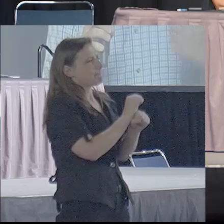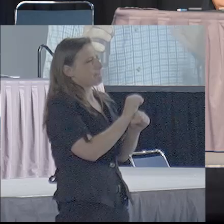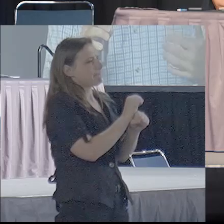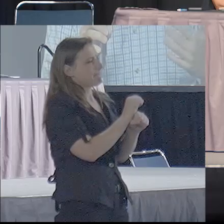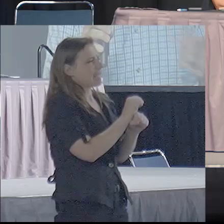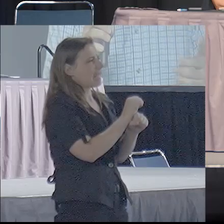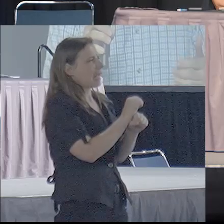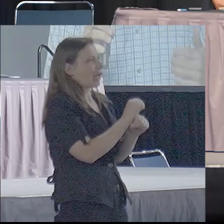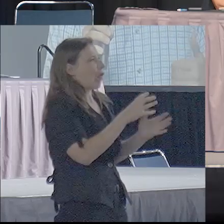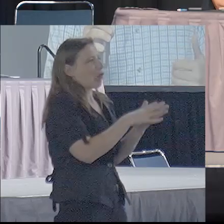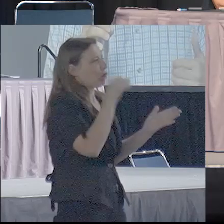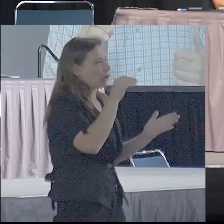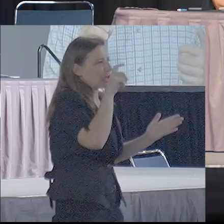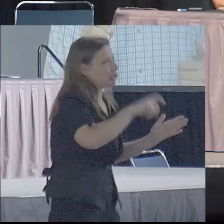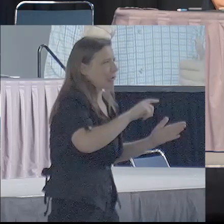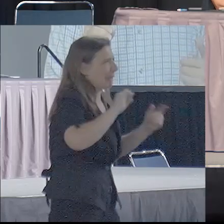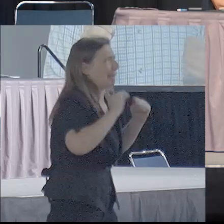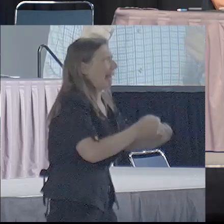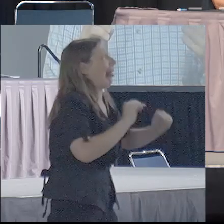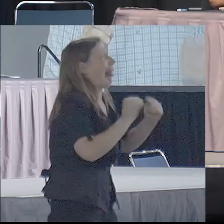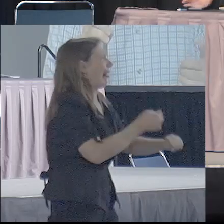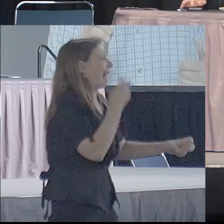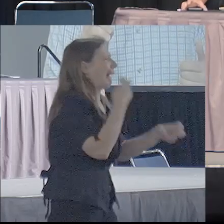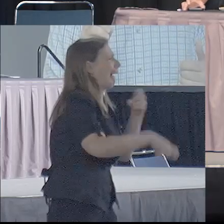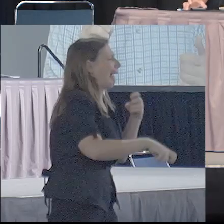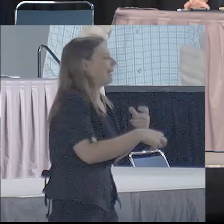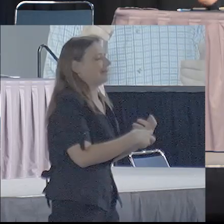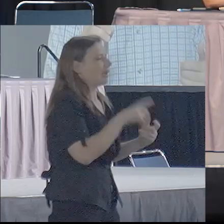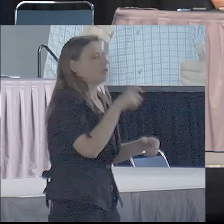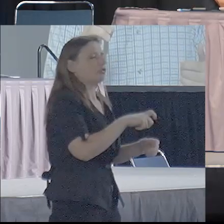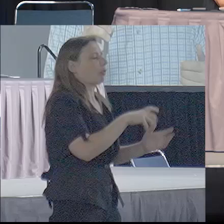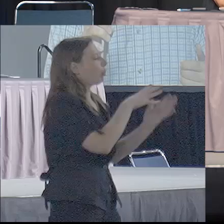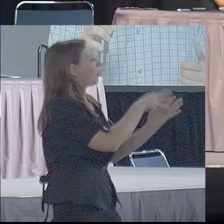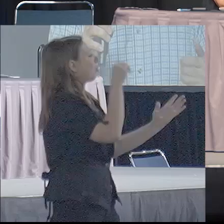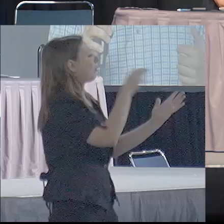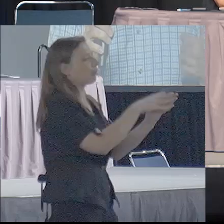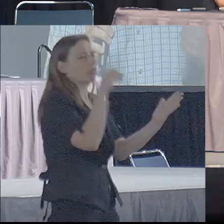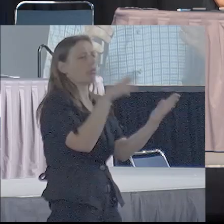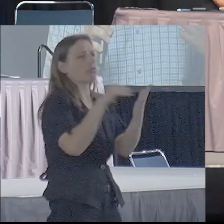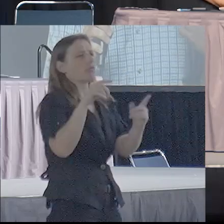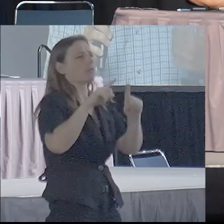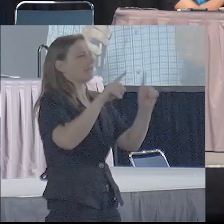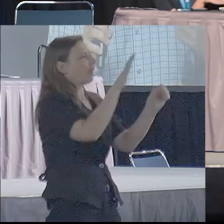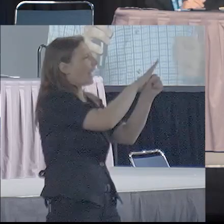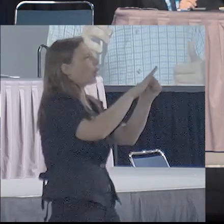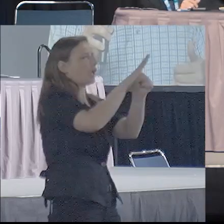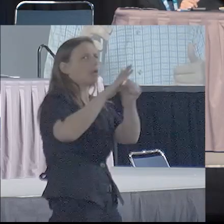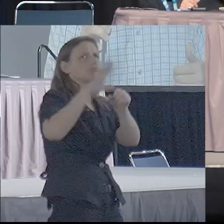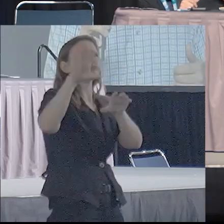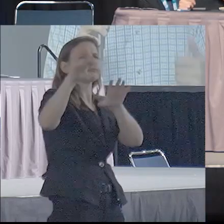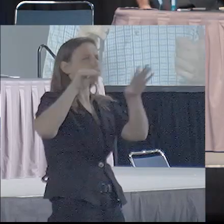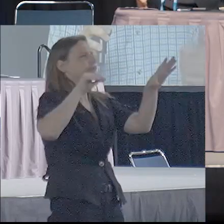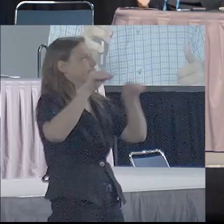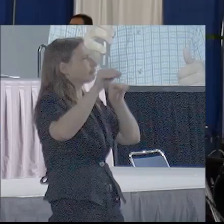learning should not be this painful. We should be taking those lessons from different jurisdictions and being more comprehensive and inclusive